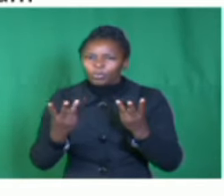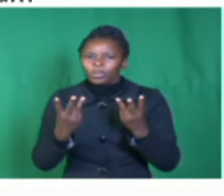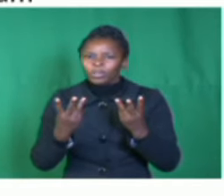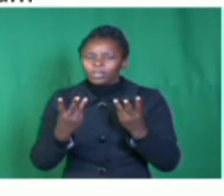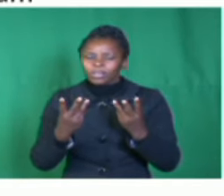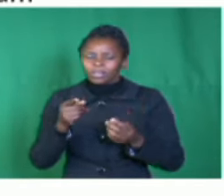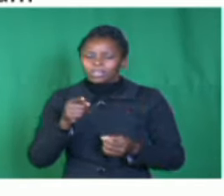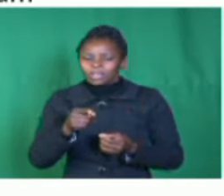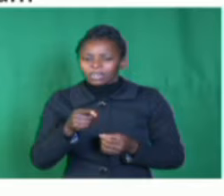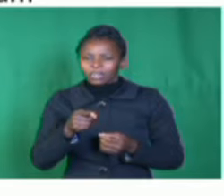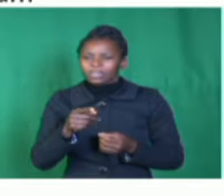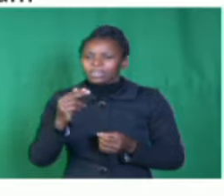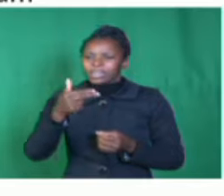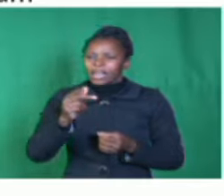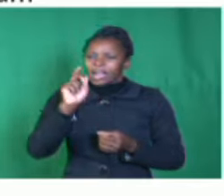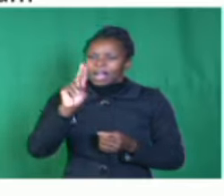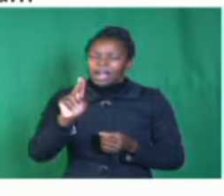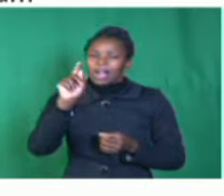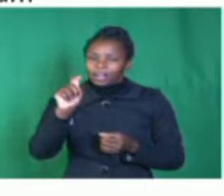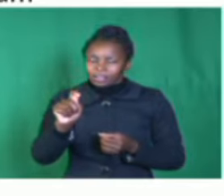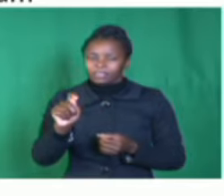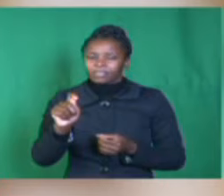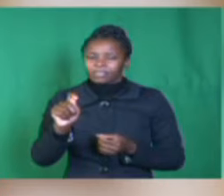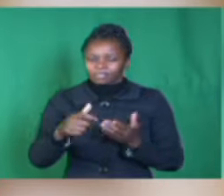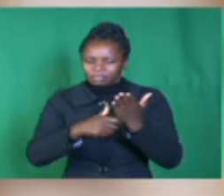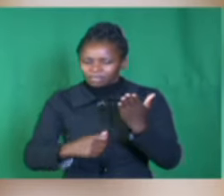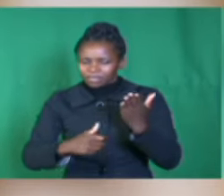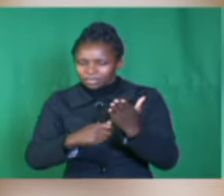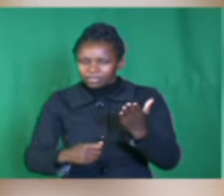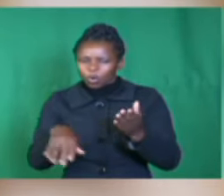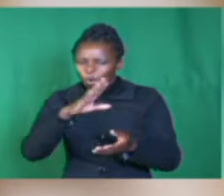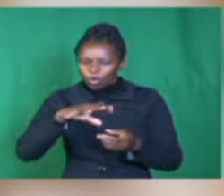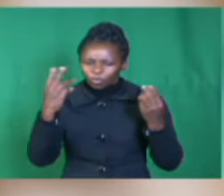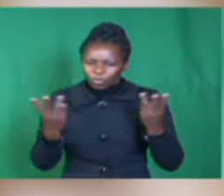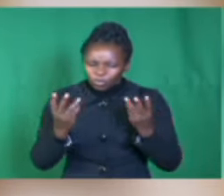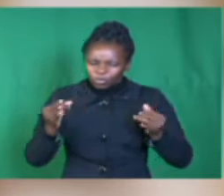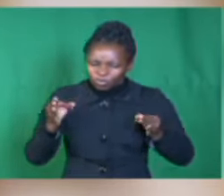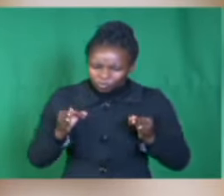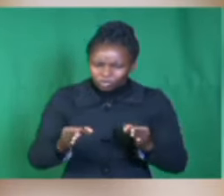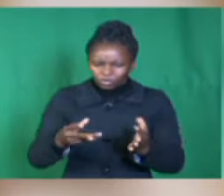supposed to pay tax for living in his or her own hut. Now,